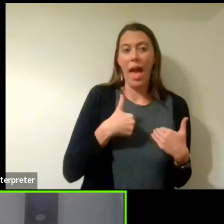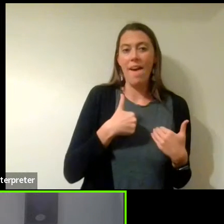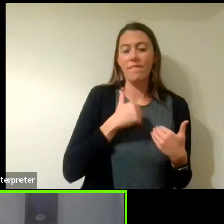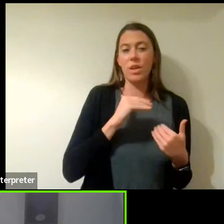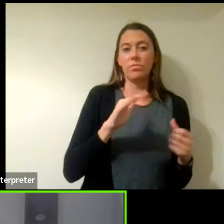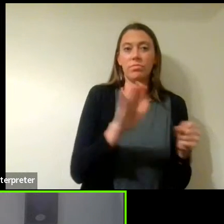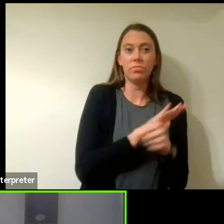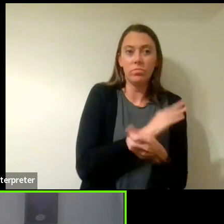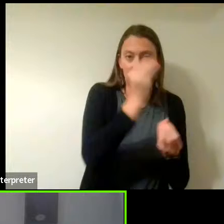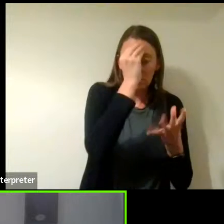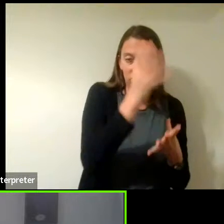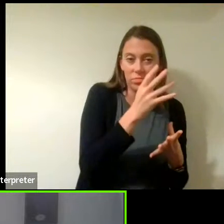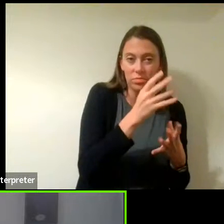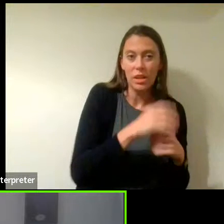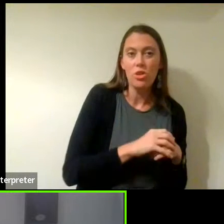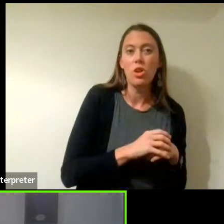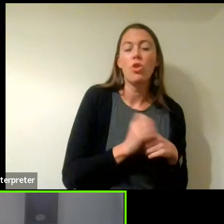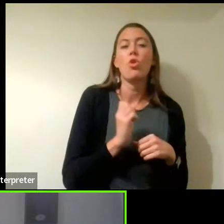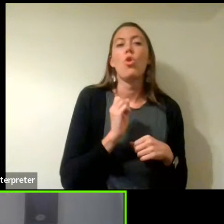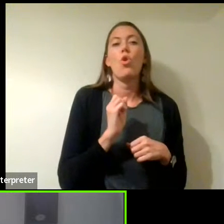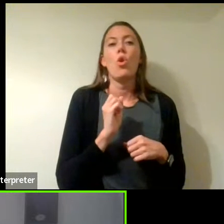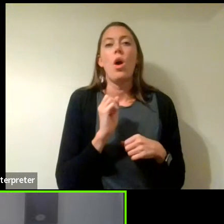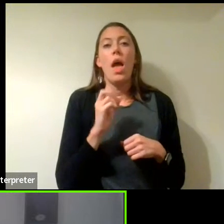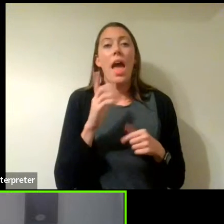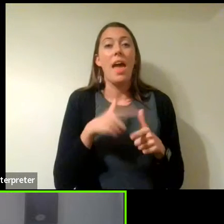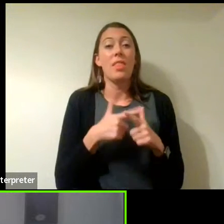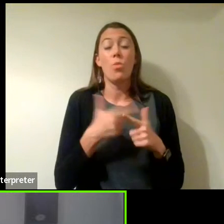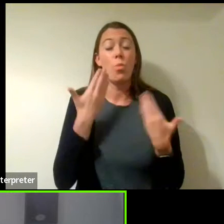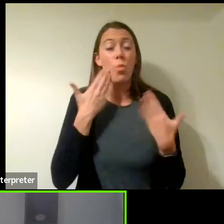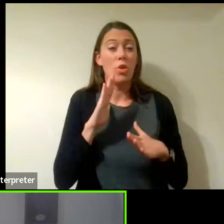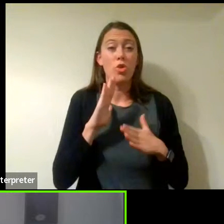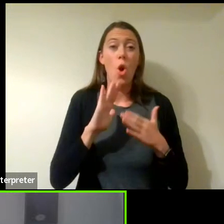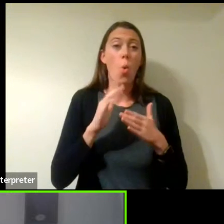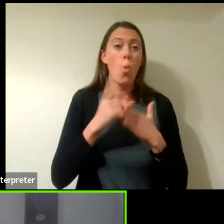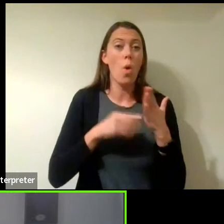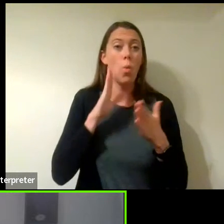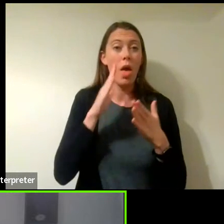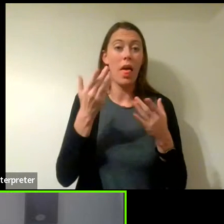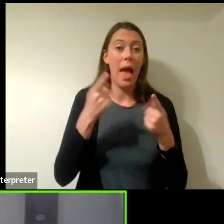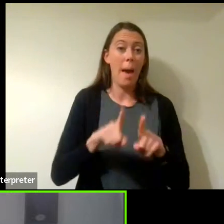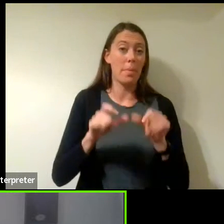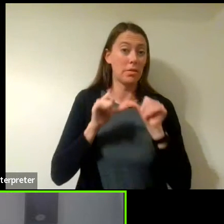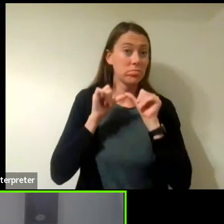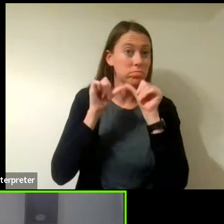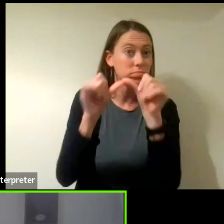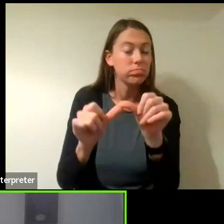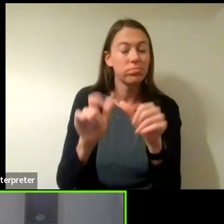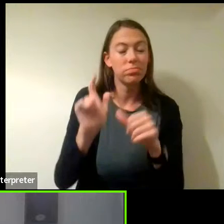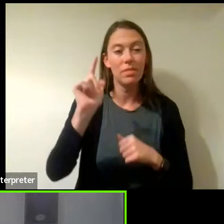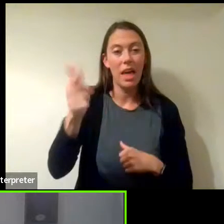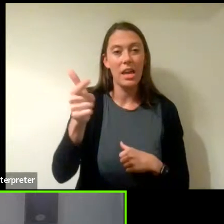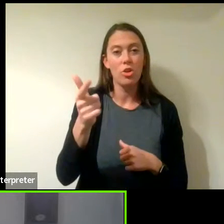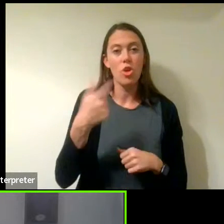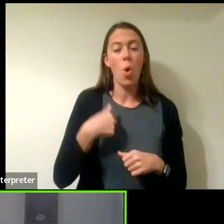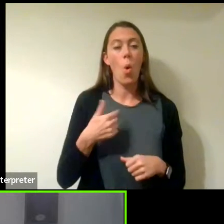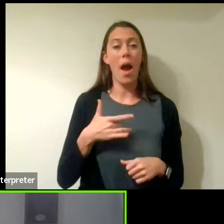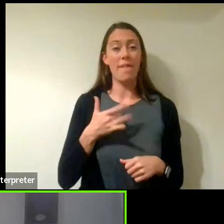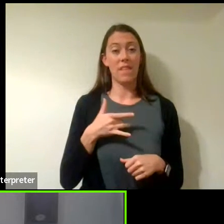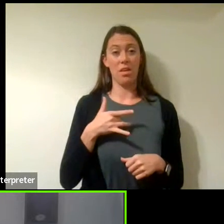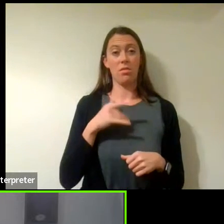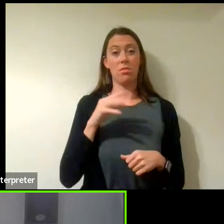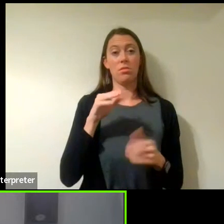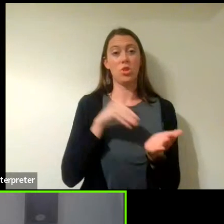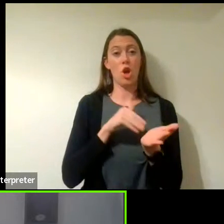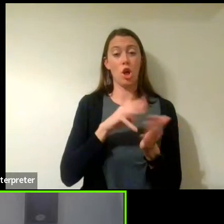also we don't have the tools for long COVID. So I feel like, you're acting on the side of caution and responding